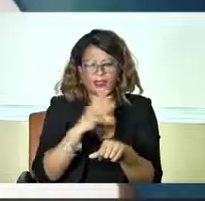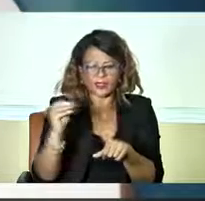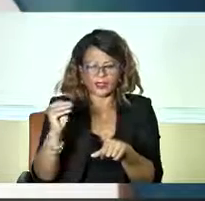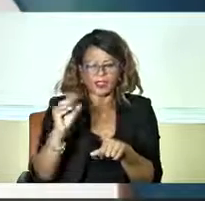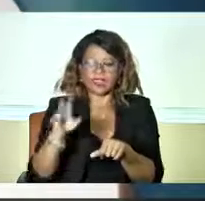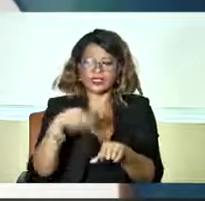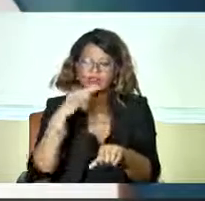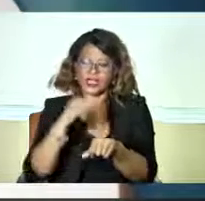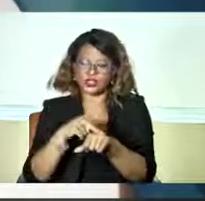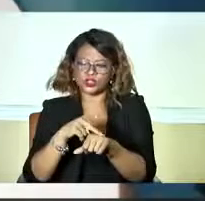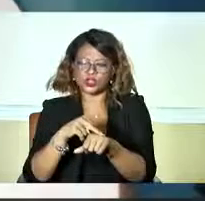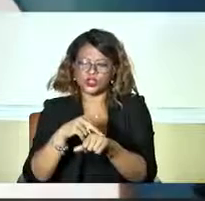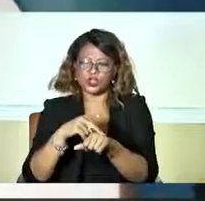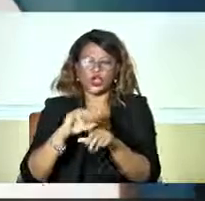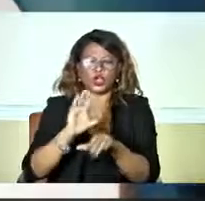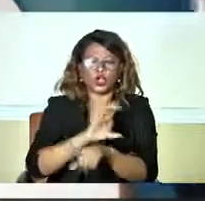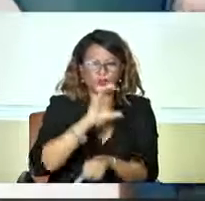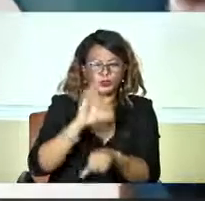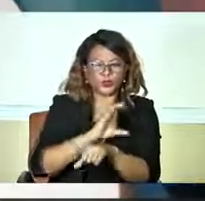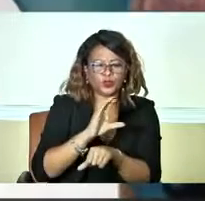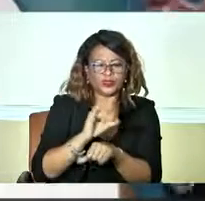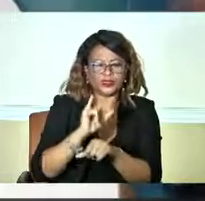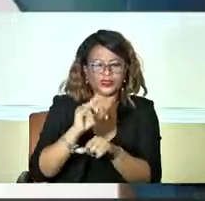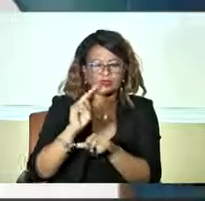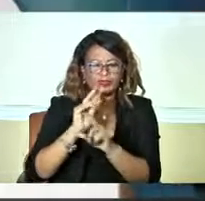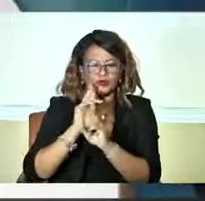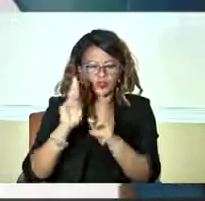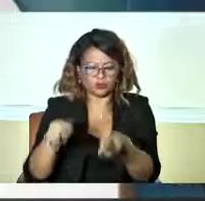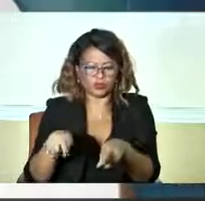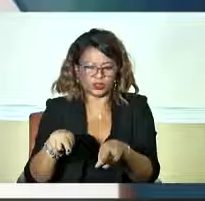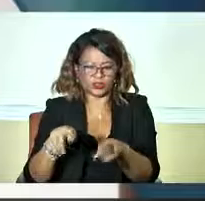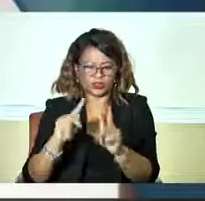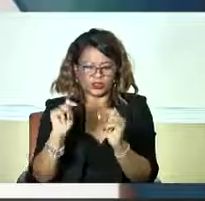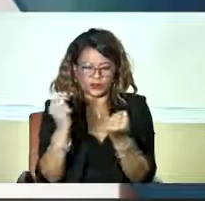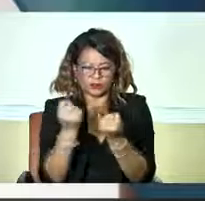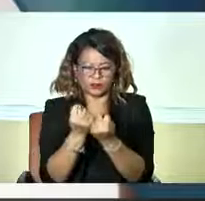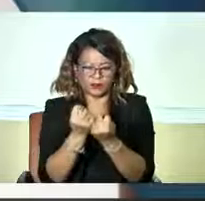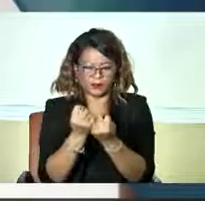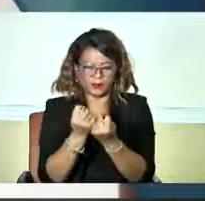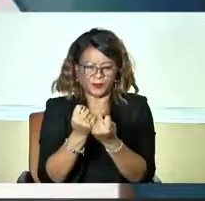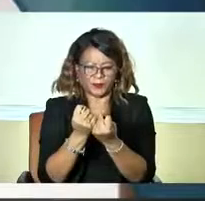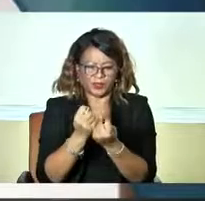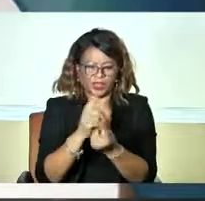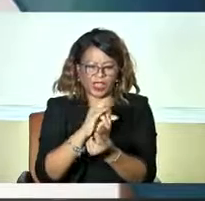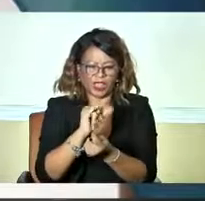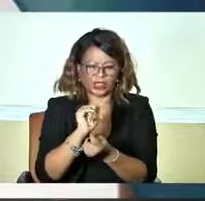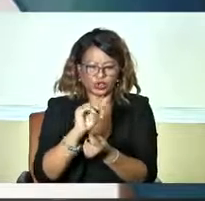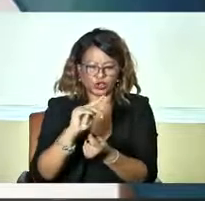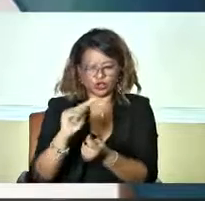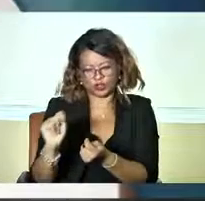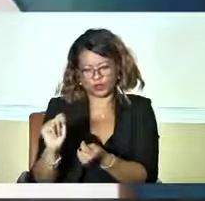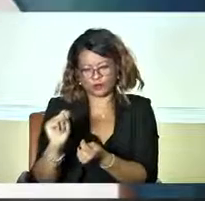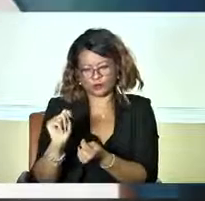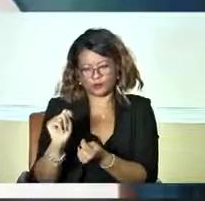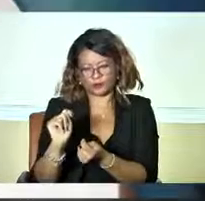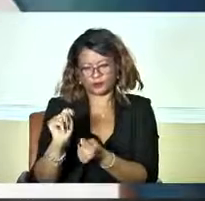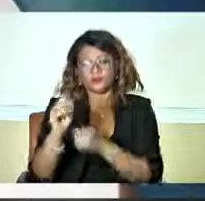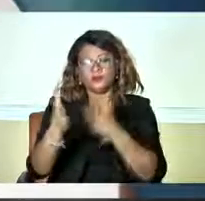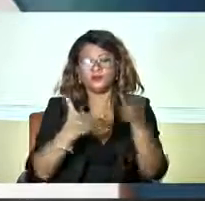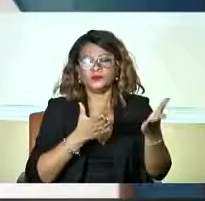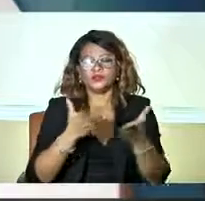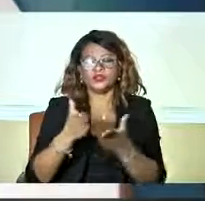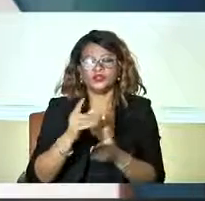a national computer incident response team, also called a CERT, to serve as